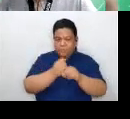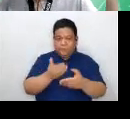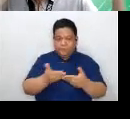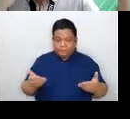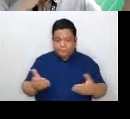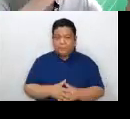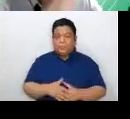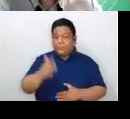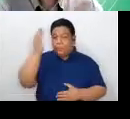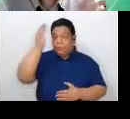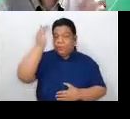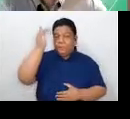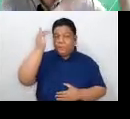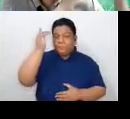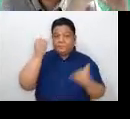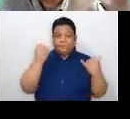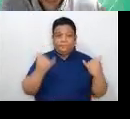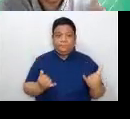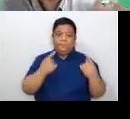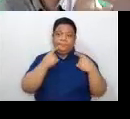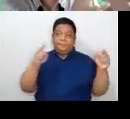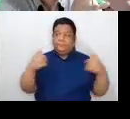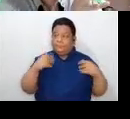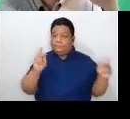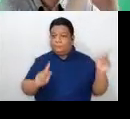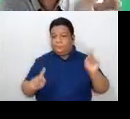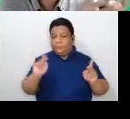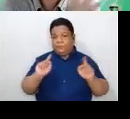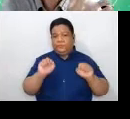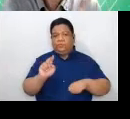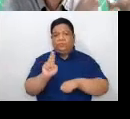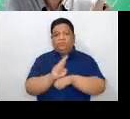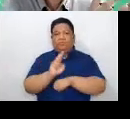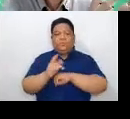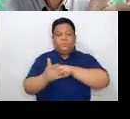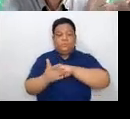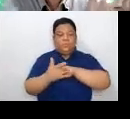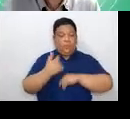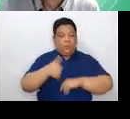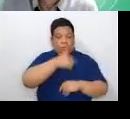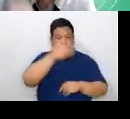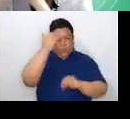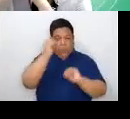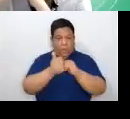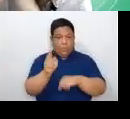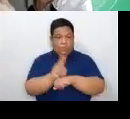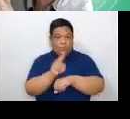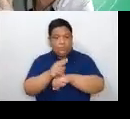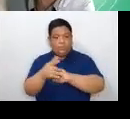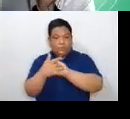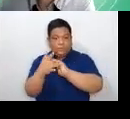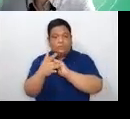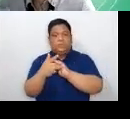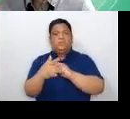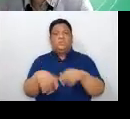Because you now have people who can use the technology because we know how to use digital media. We now have technology that's easy to use